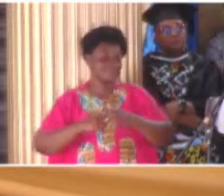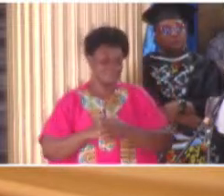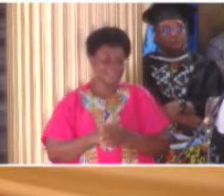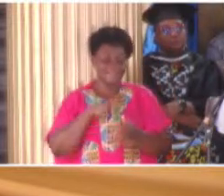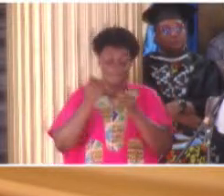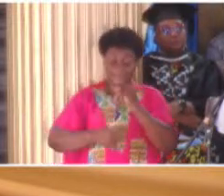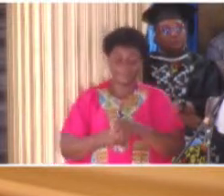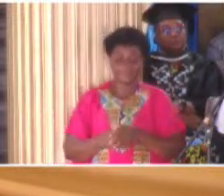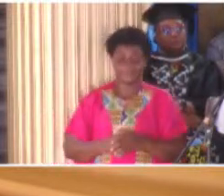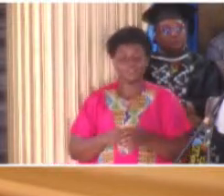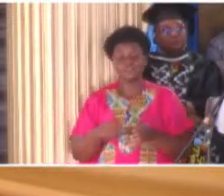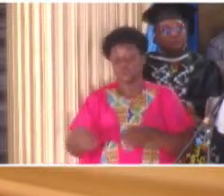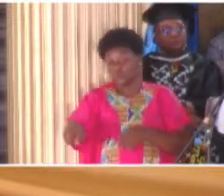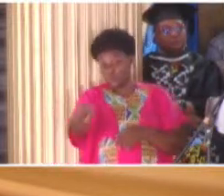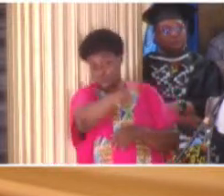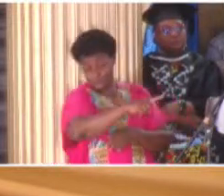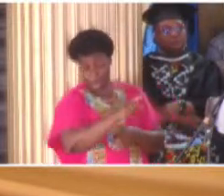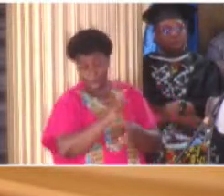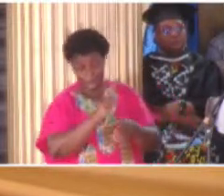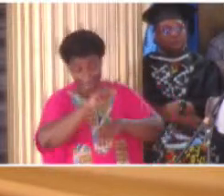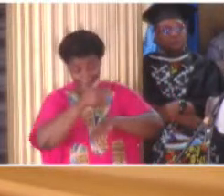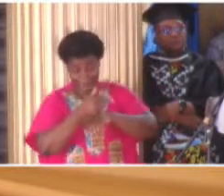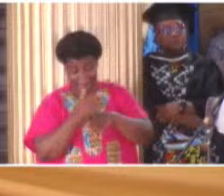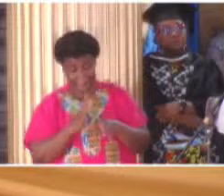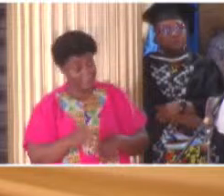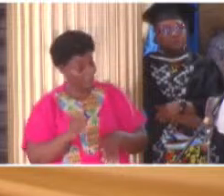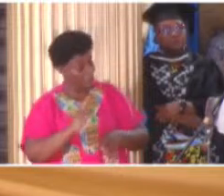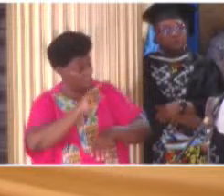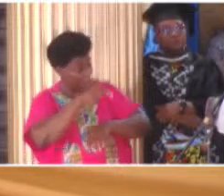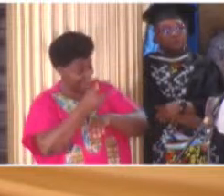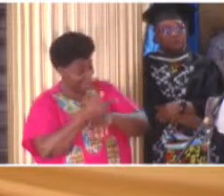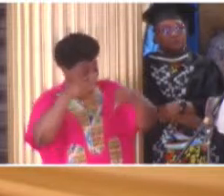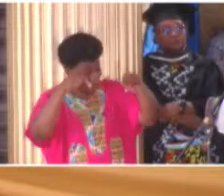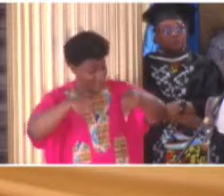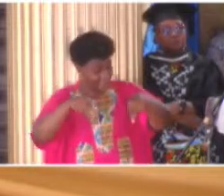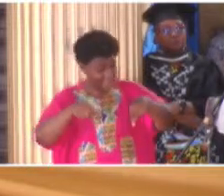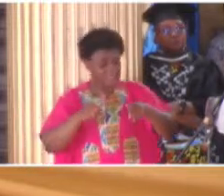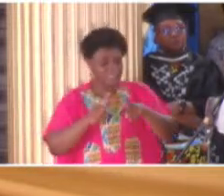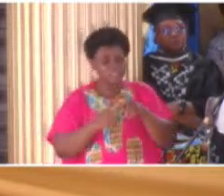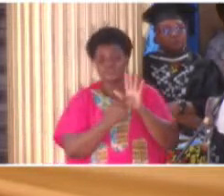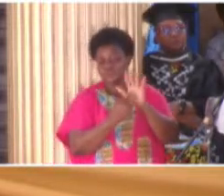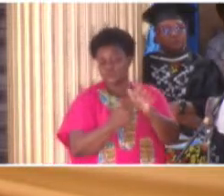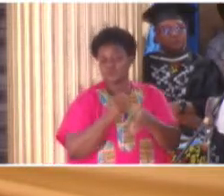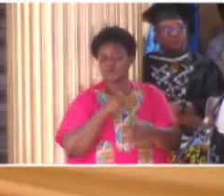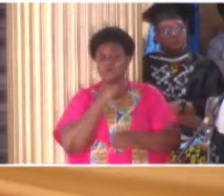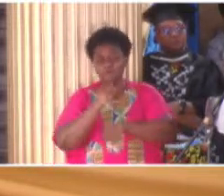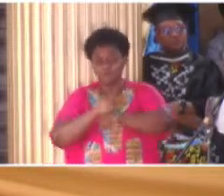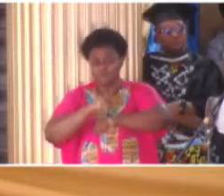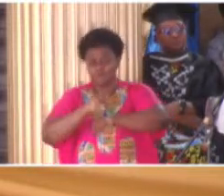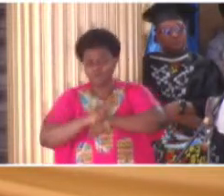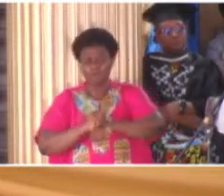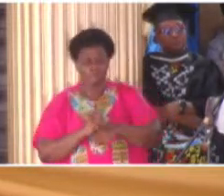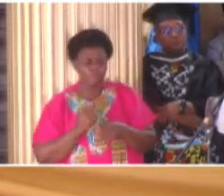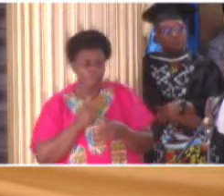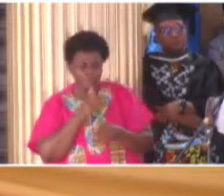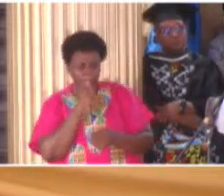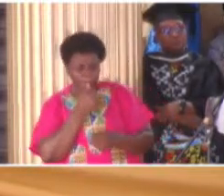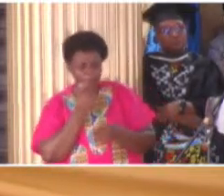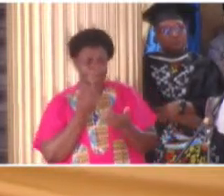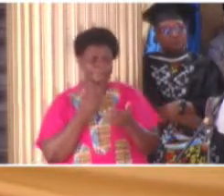finally, to our graduates, your graduation today is a reflection of your hard work, perseverance, and